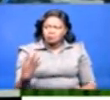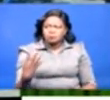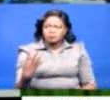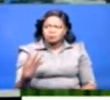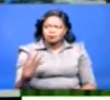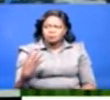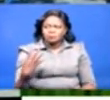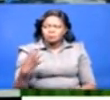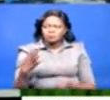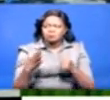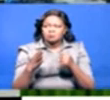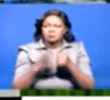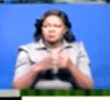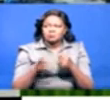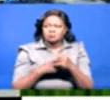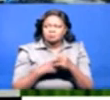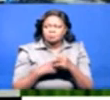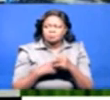4,497